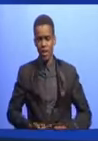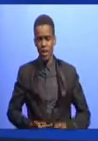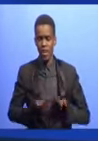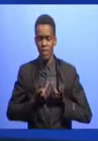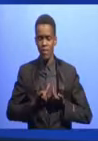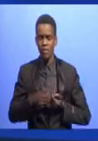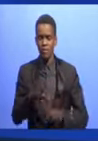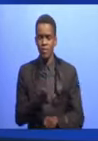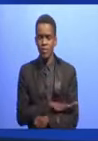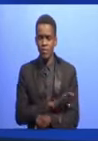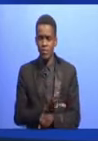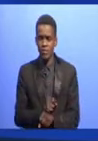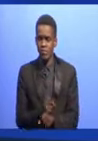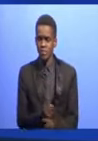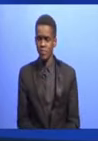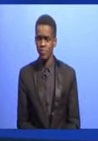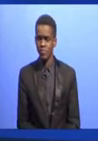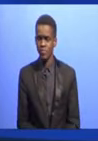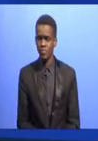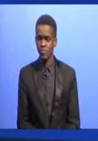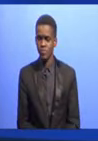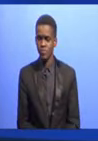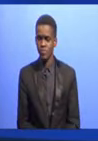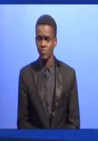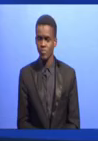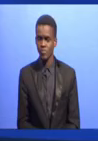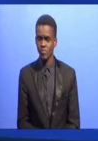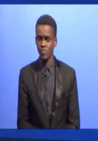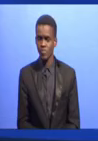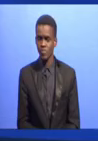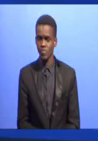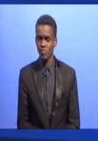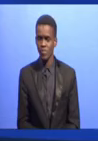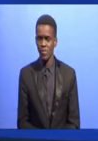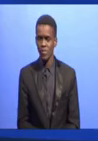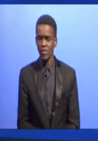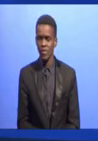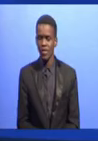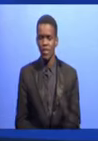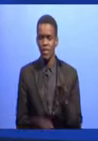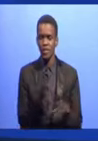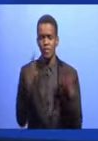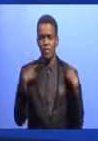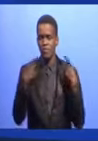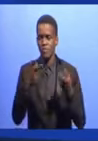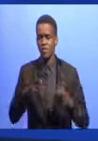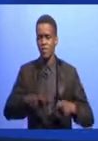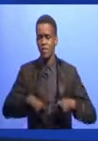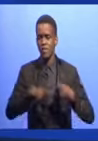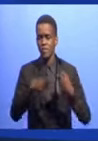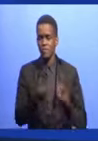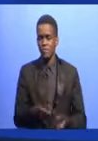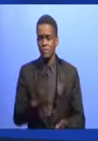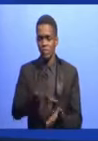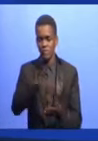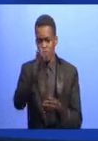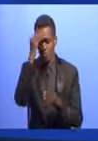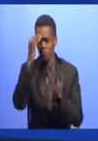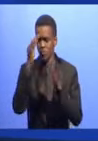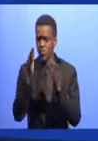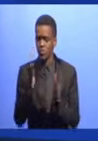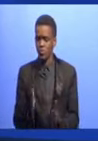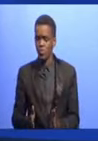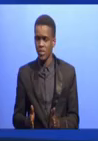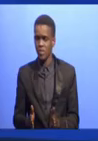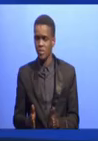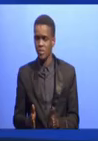Youth, banelo di grants up to 100,000 kana ke bokae. Could that can be just done for now for these